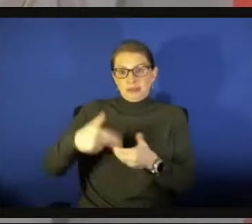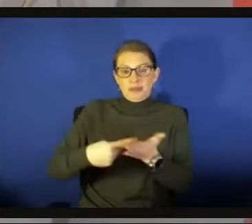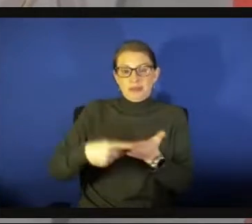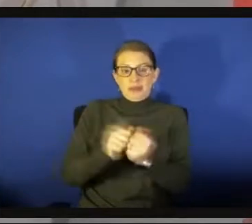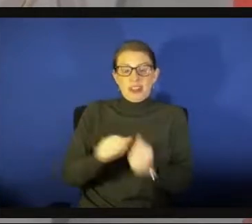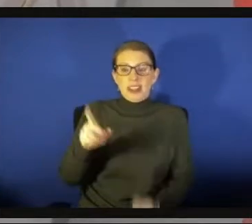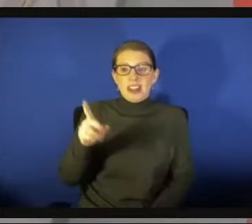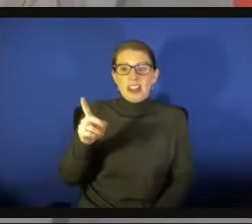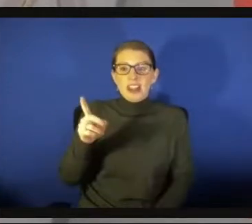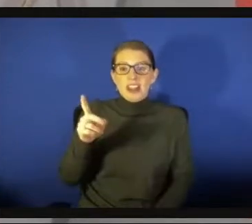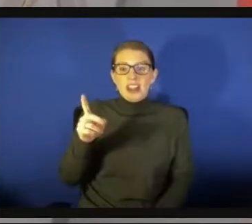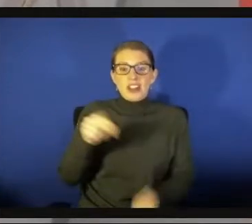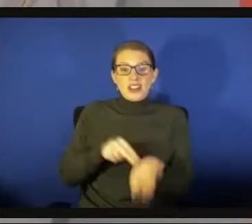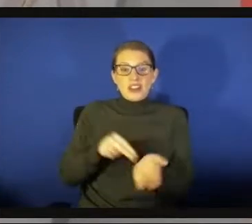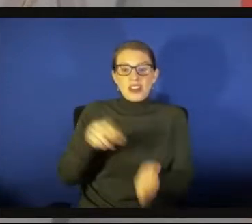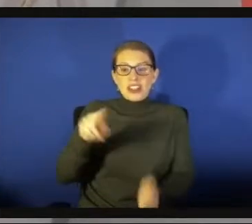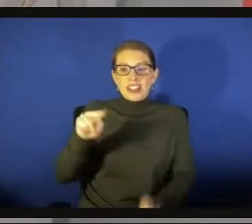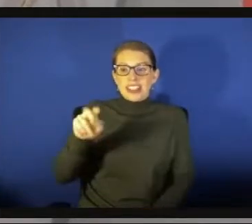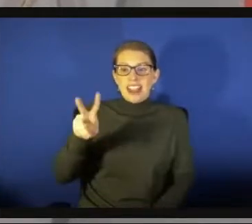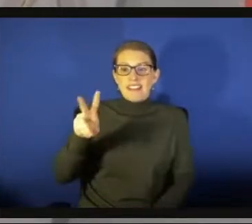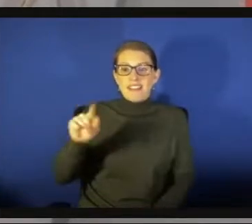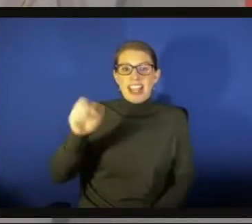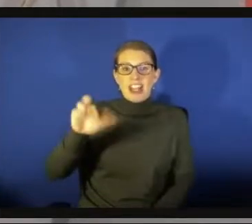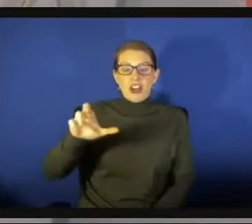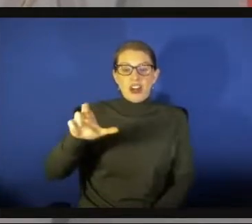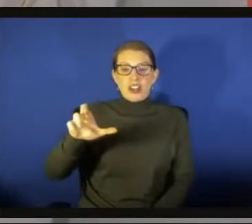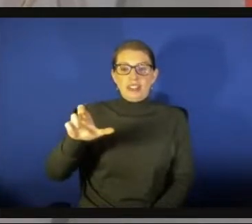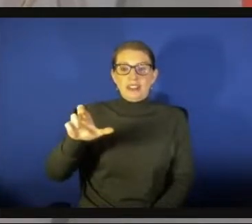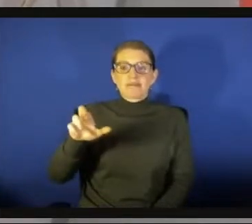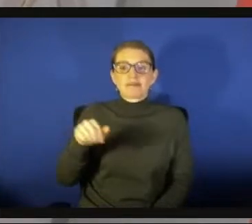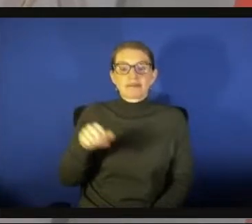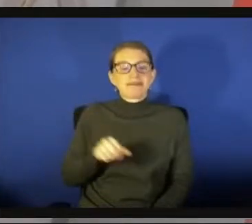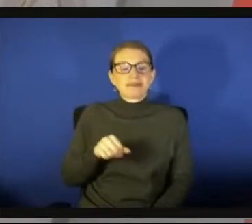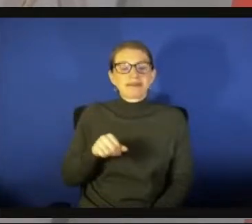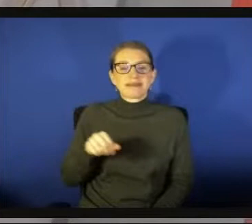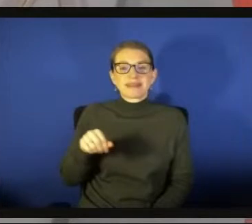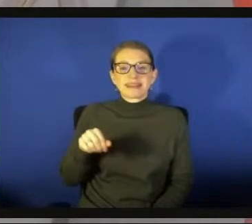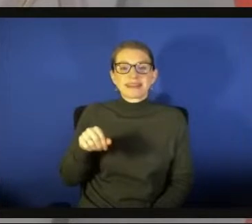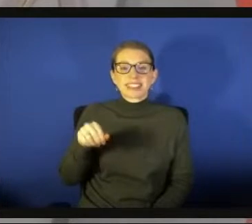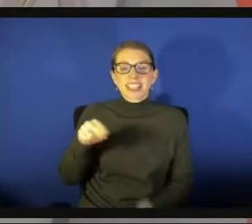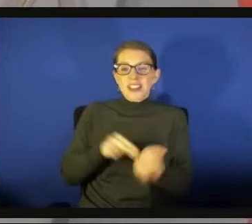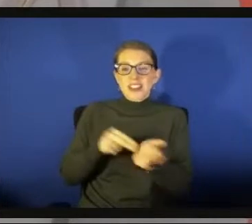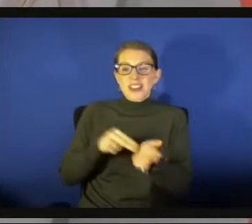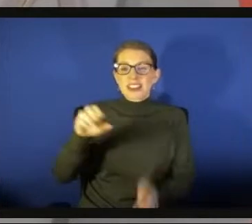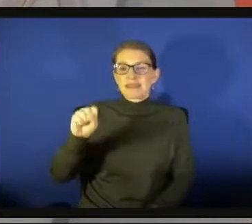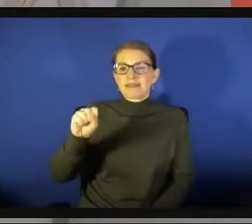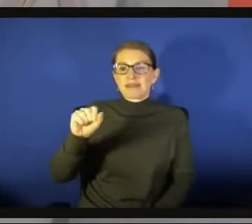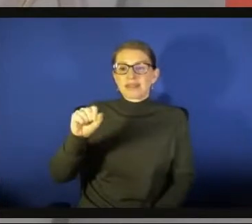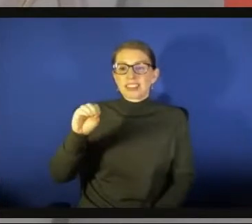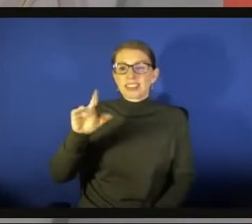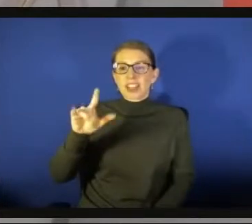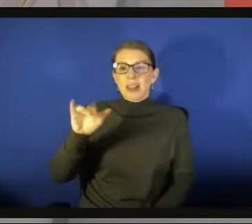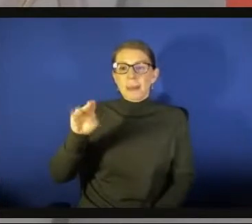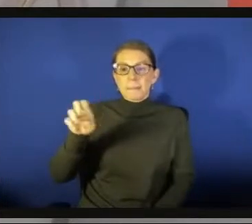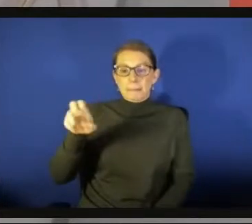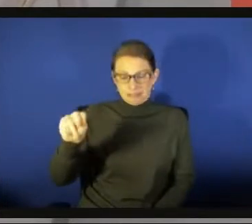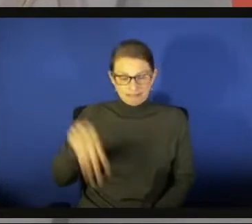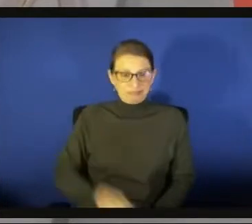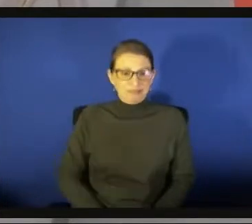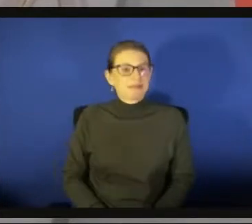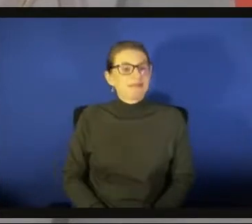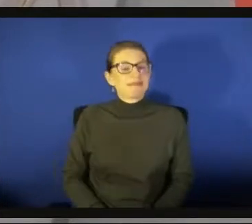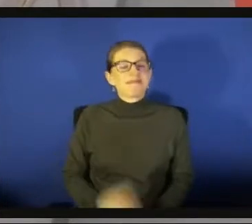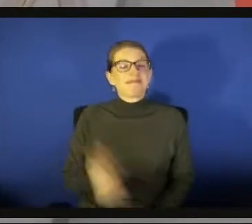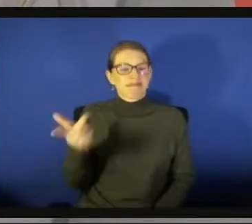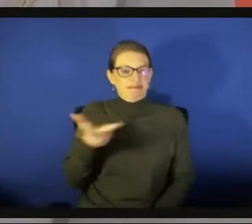Navigator Sarah Solomon. So glad to have all three of you with us this morning. These are three people who are so important, but